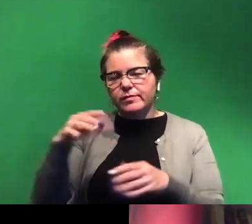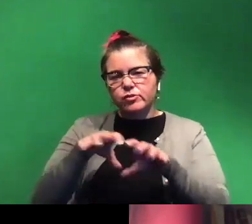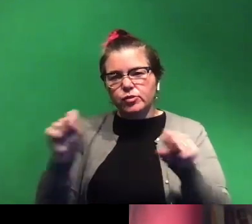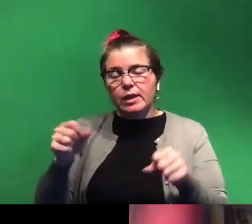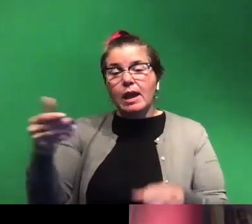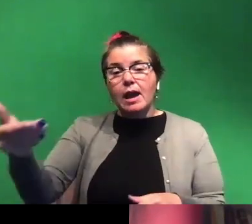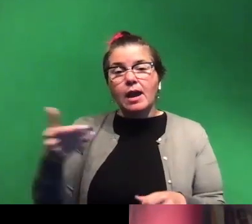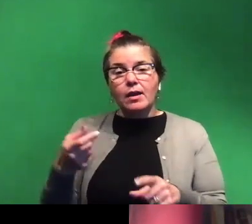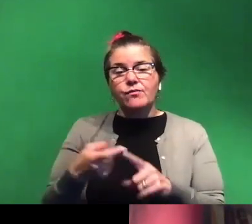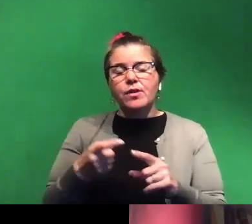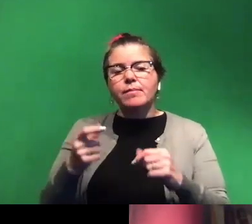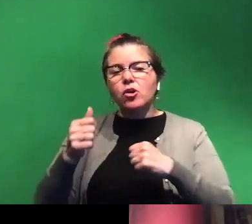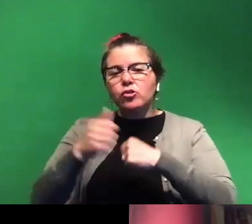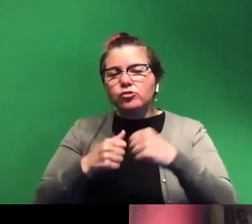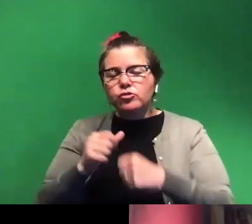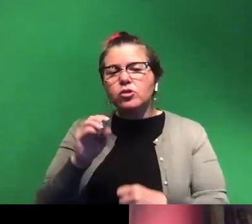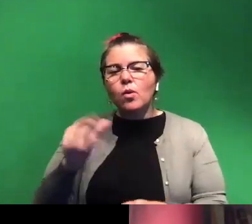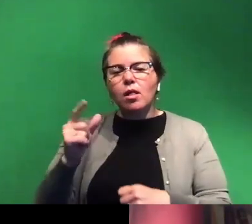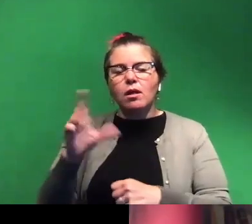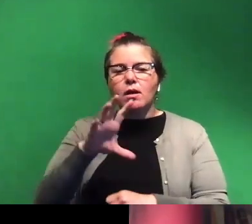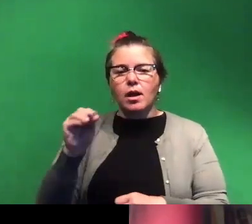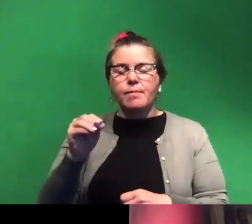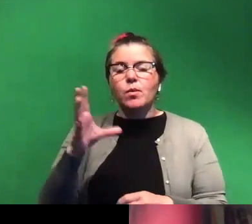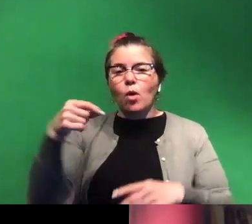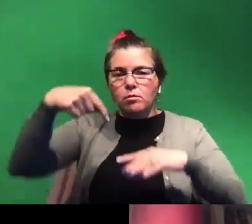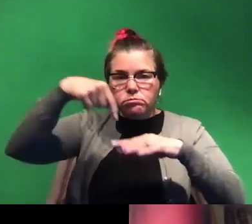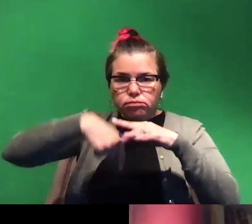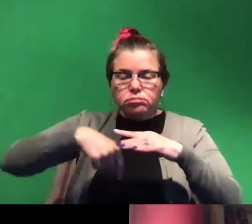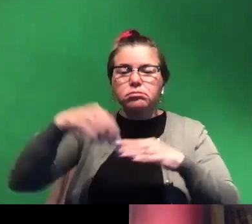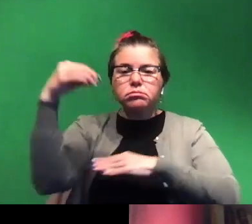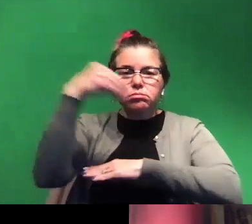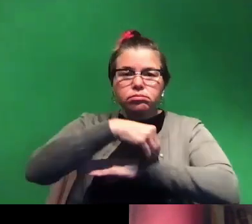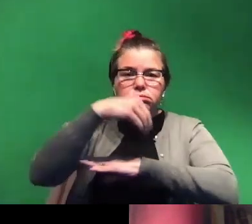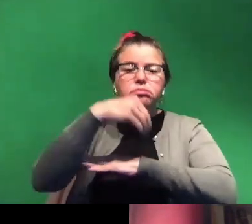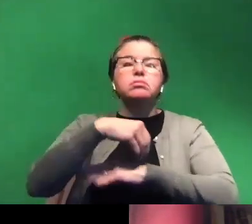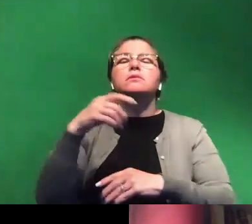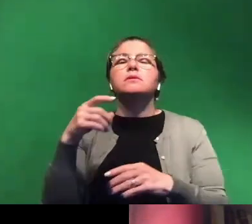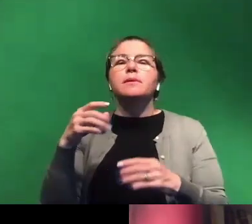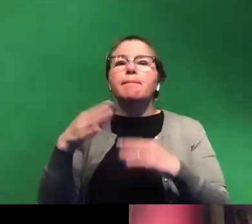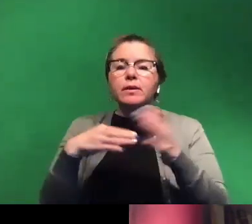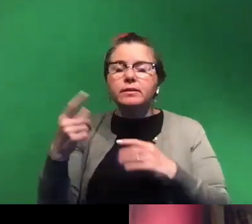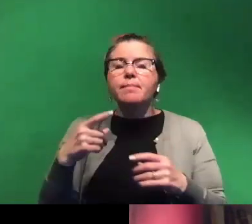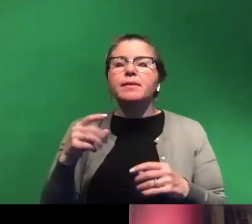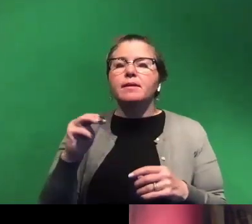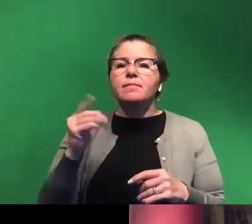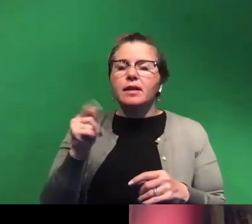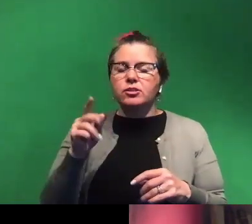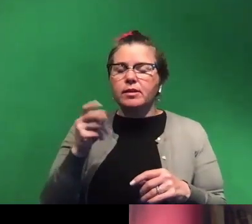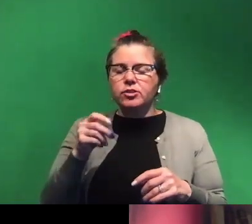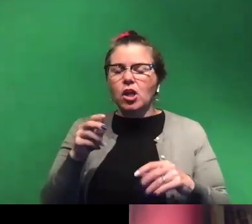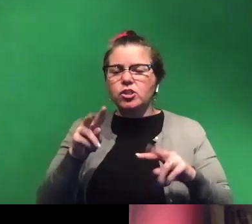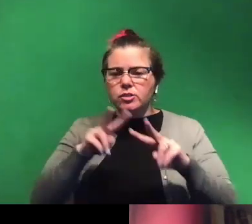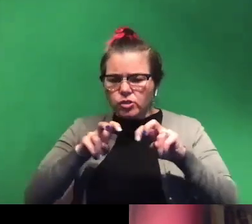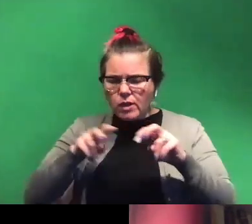by, for example, construction or oil companies. That if they want to drill somewhere, if they want to build somewhere, mitigation paleontologist is called to the site and does a survey,